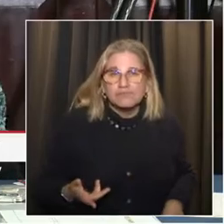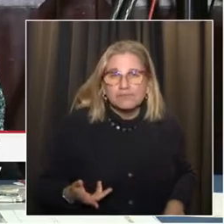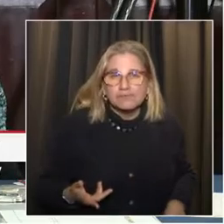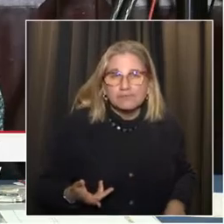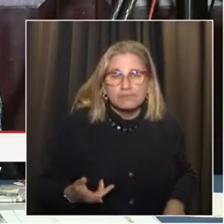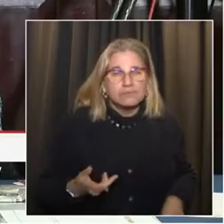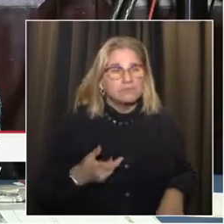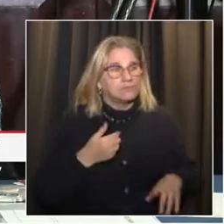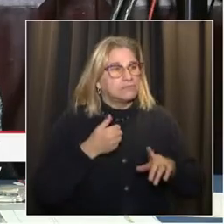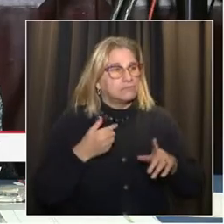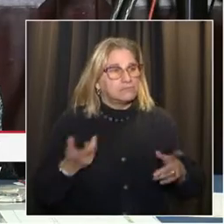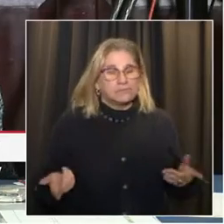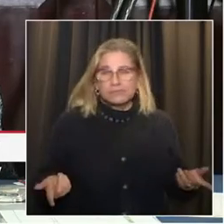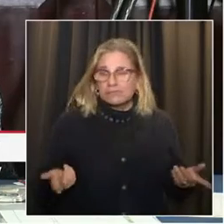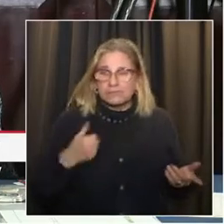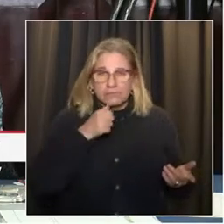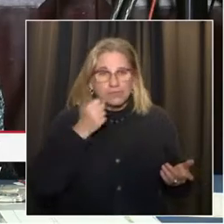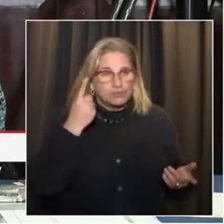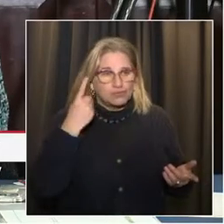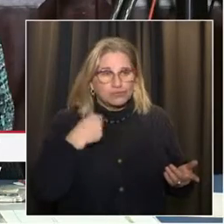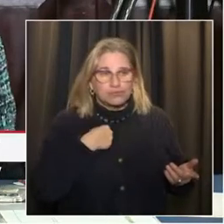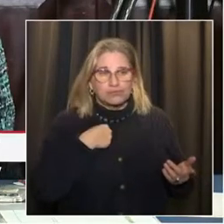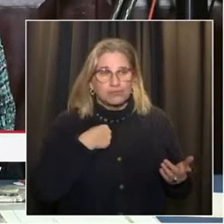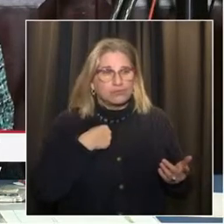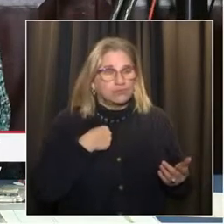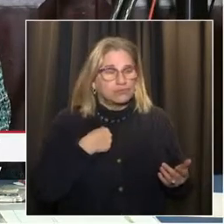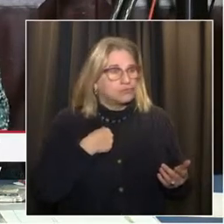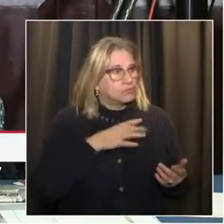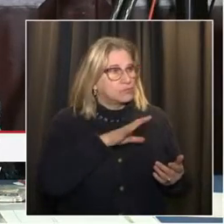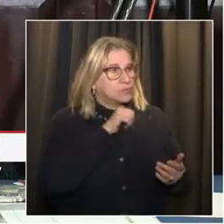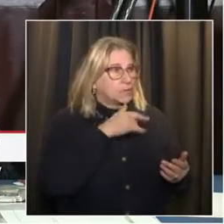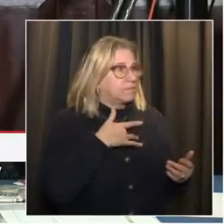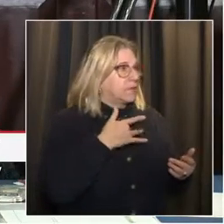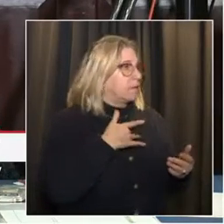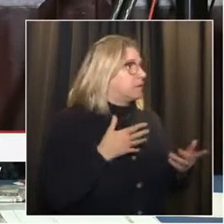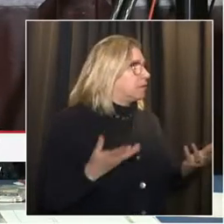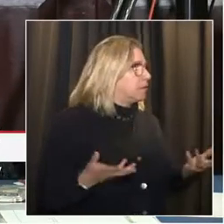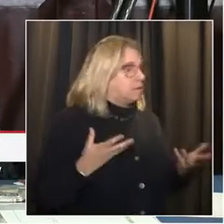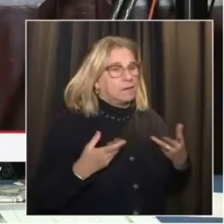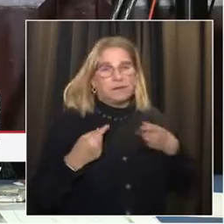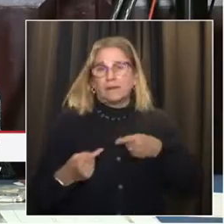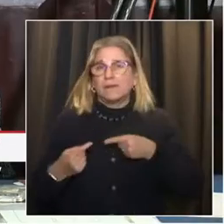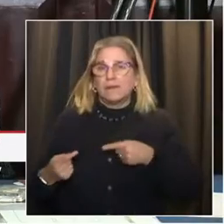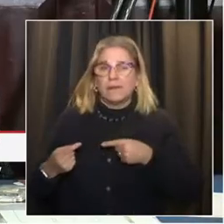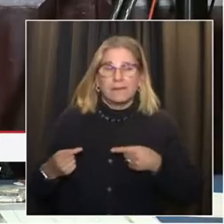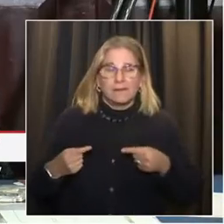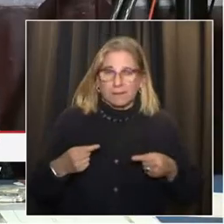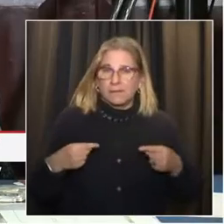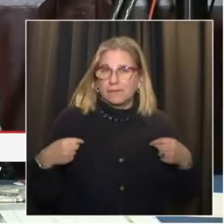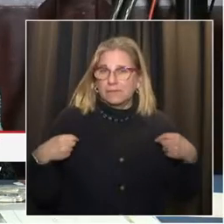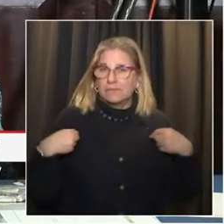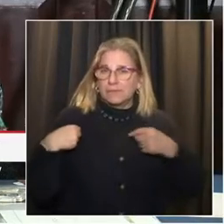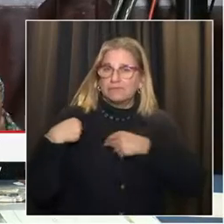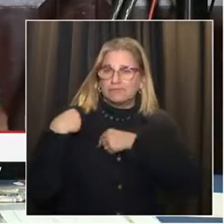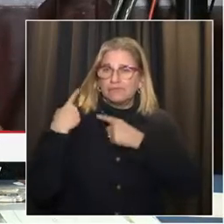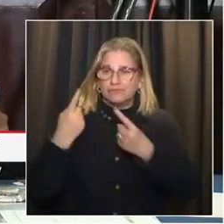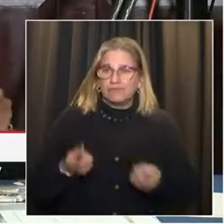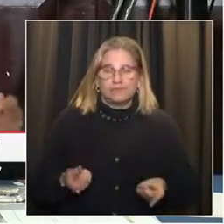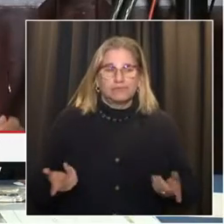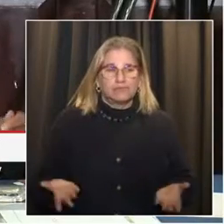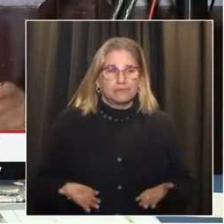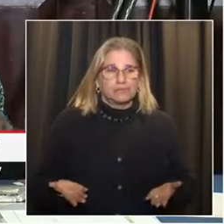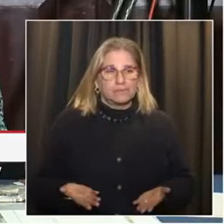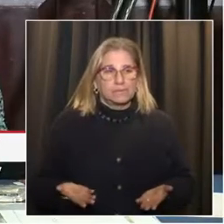to destabilize our system, and it's going to take many more years to stabilize our system. So